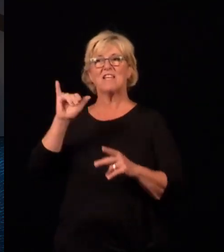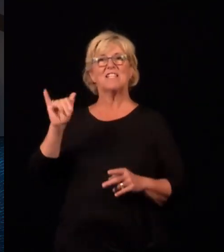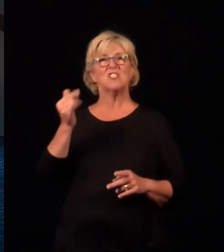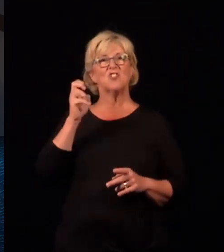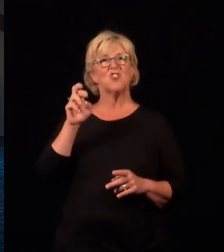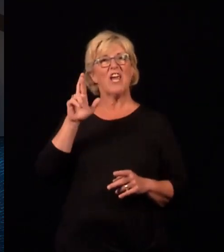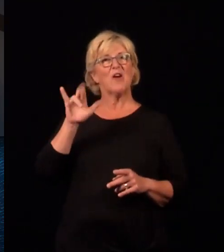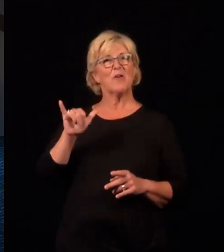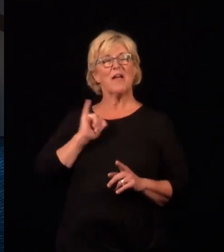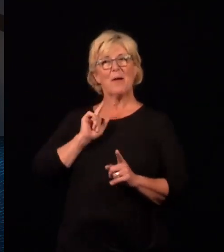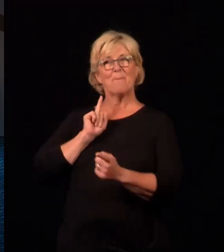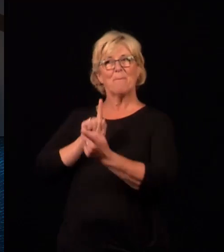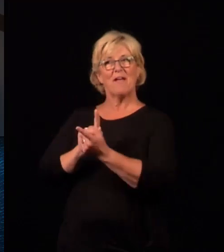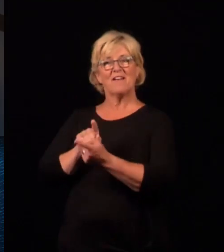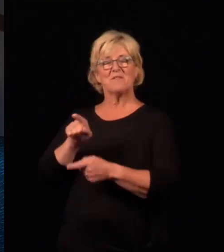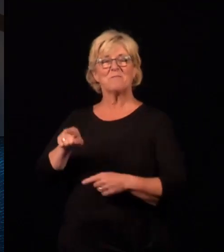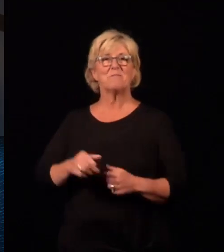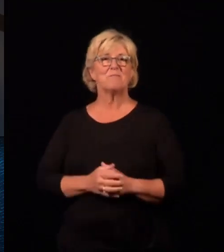Hackett.